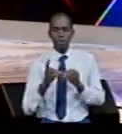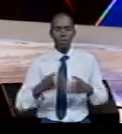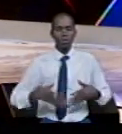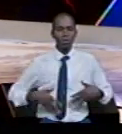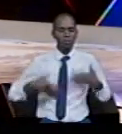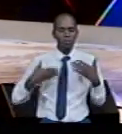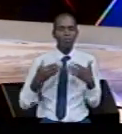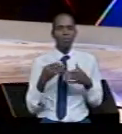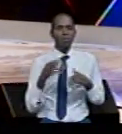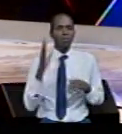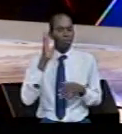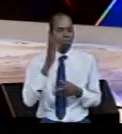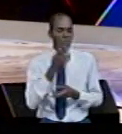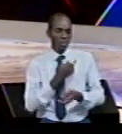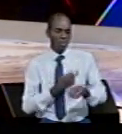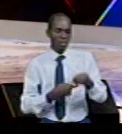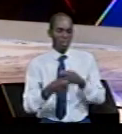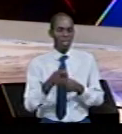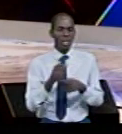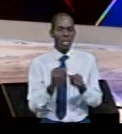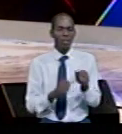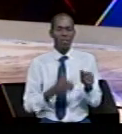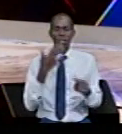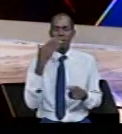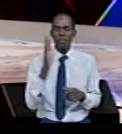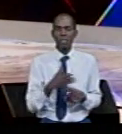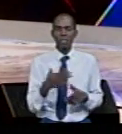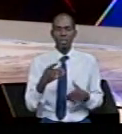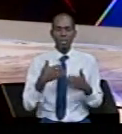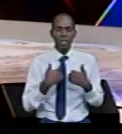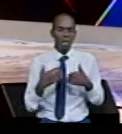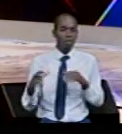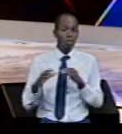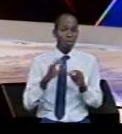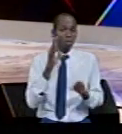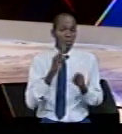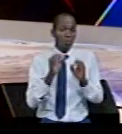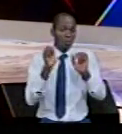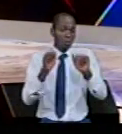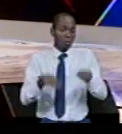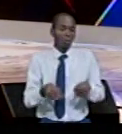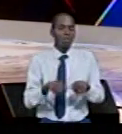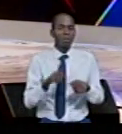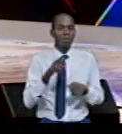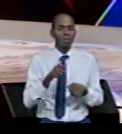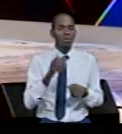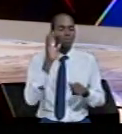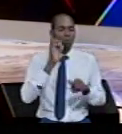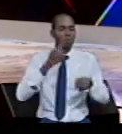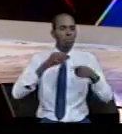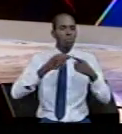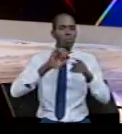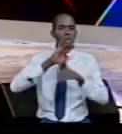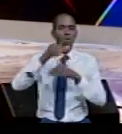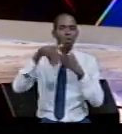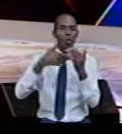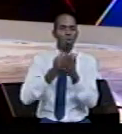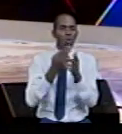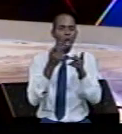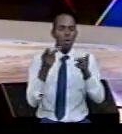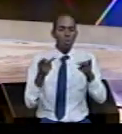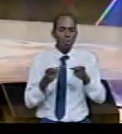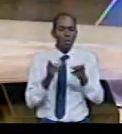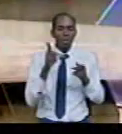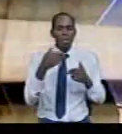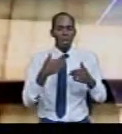would reverse every evil sin he had done. If he could, it will get to all the places he had forced